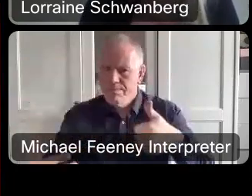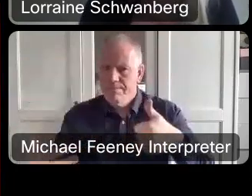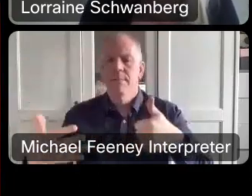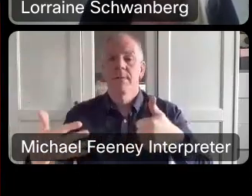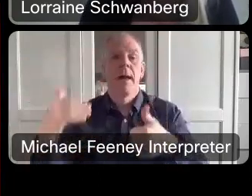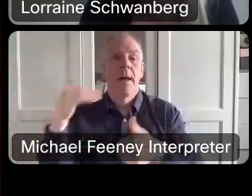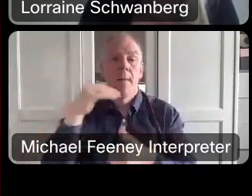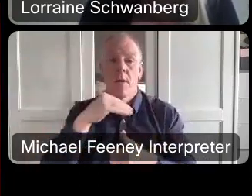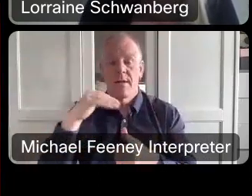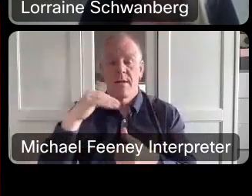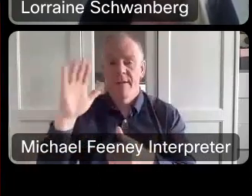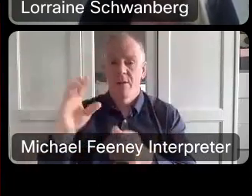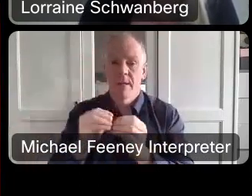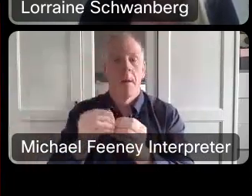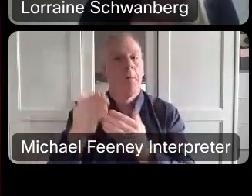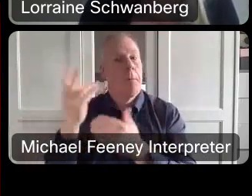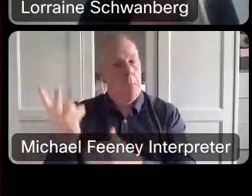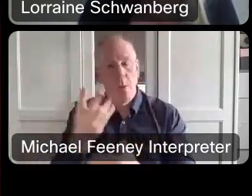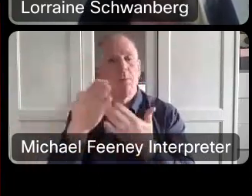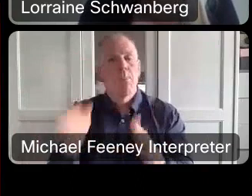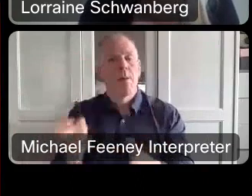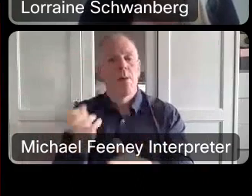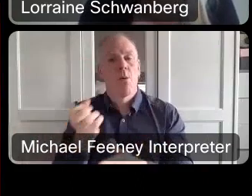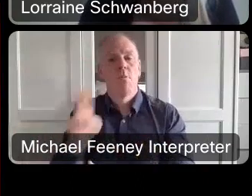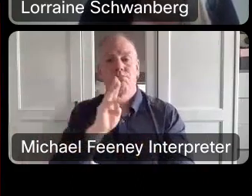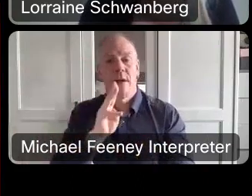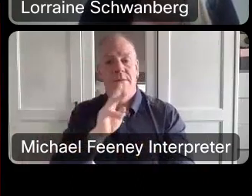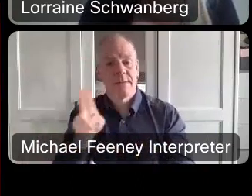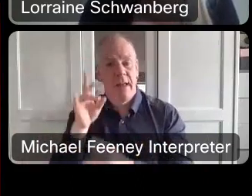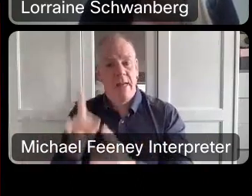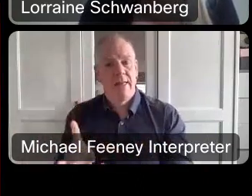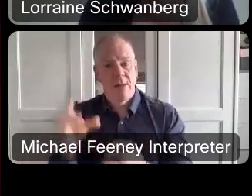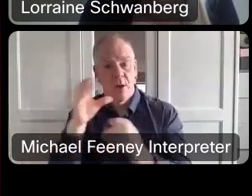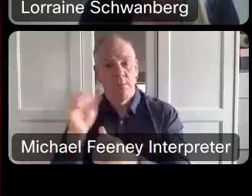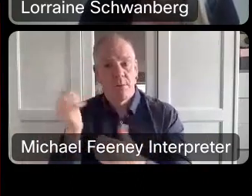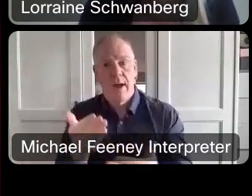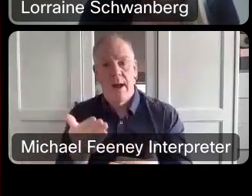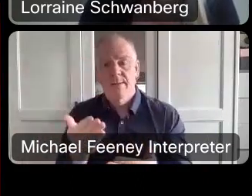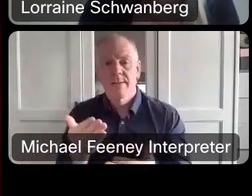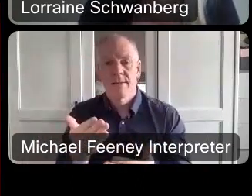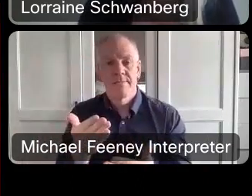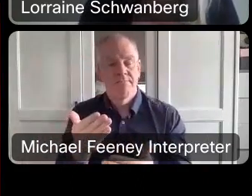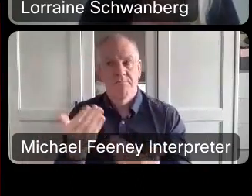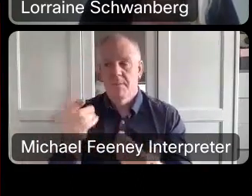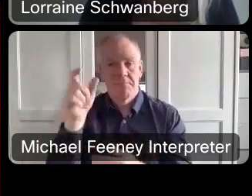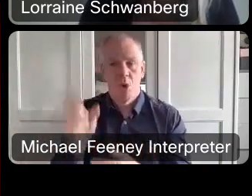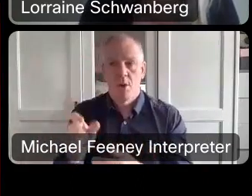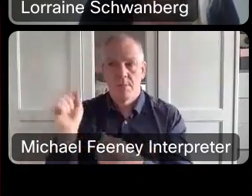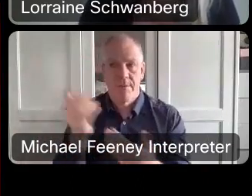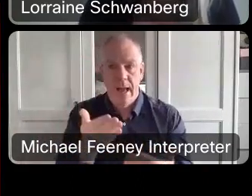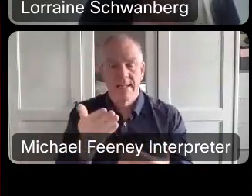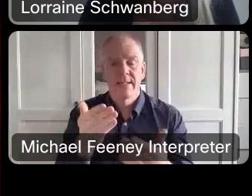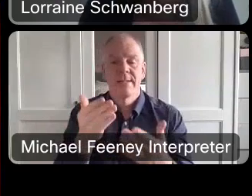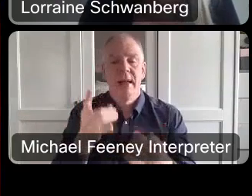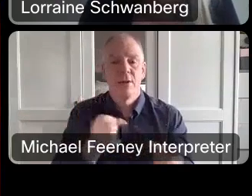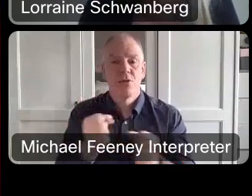it applies to public and private health service providers. So that is a person providing a health service or the corporate entity